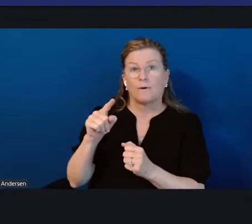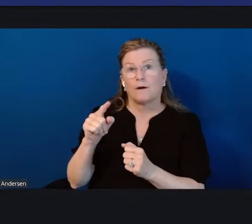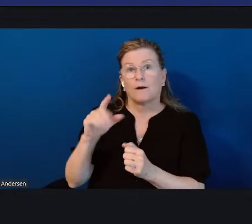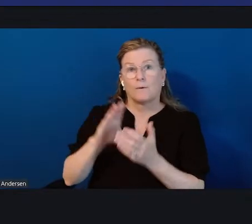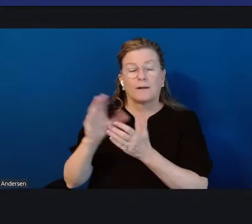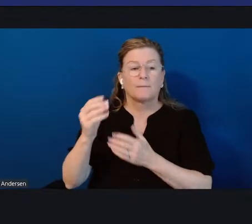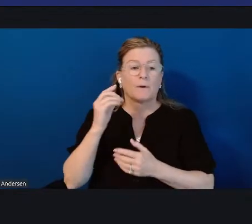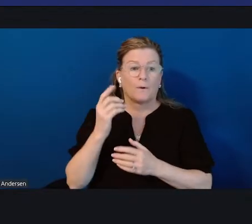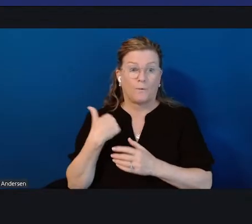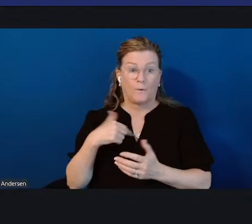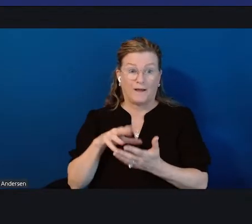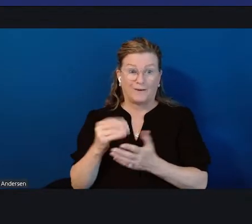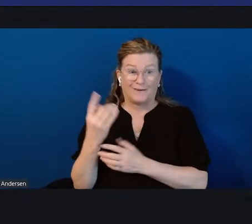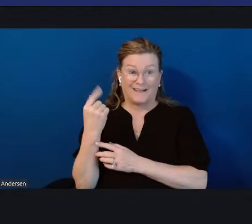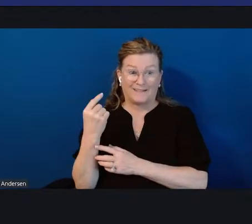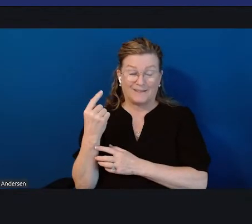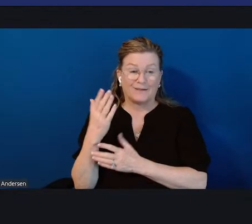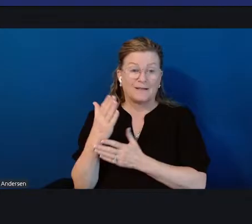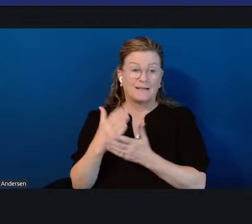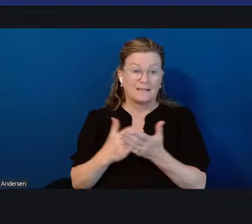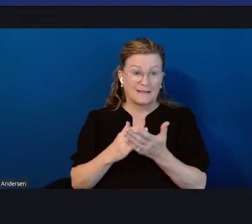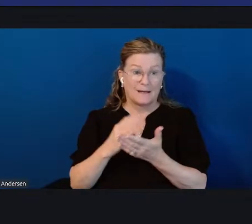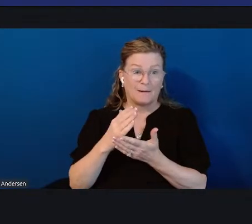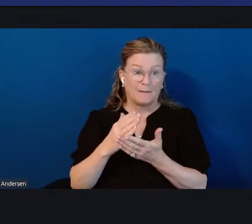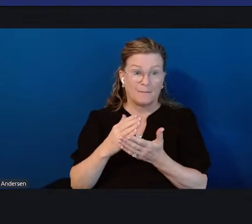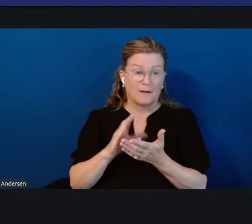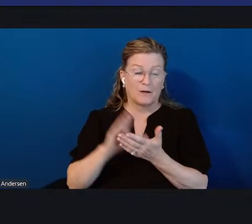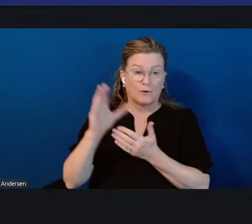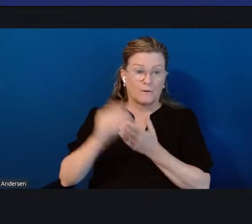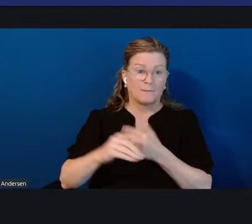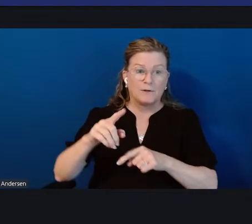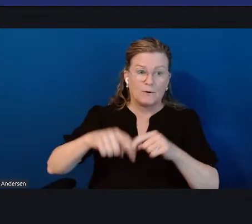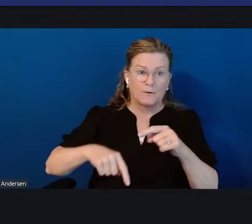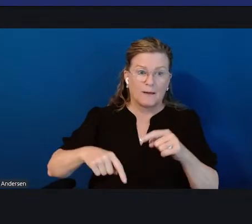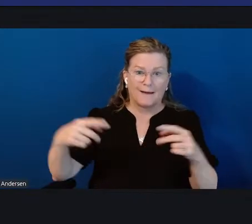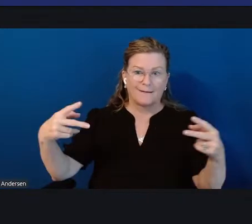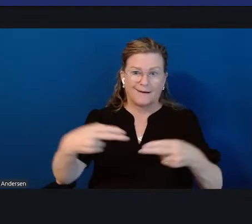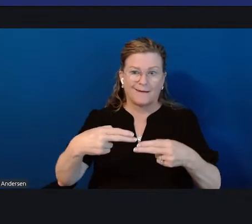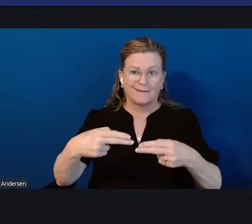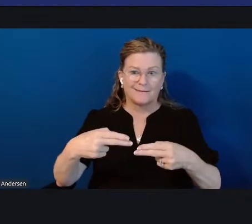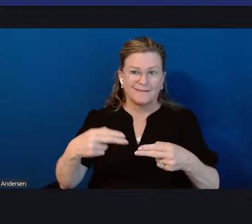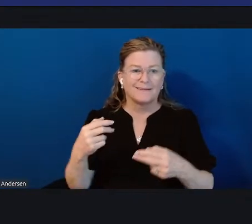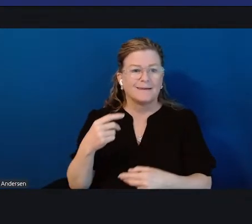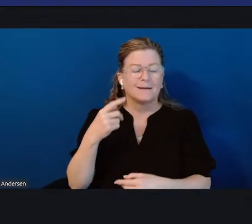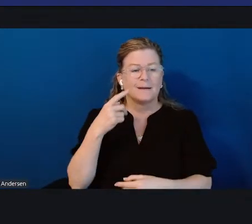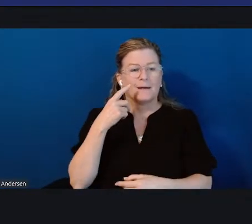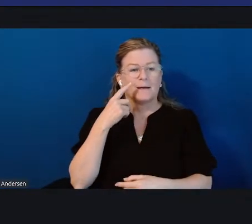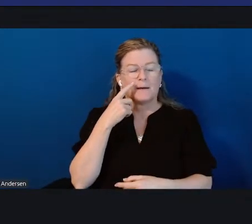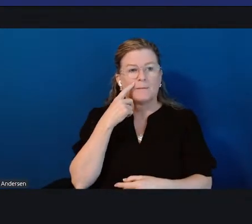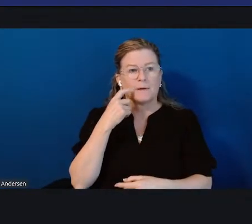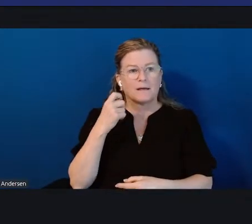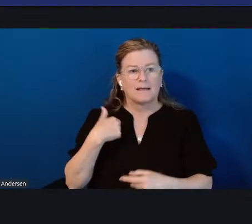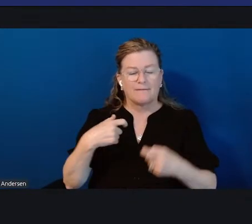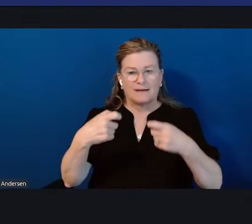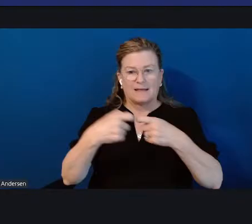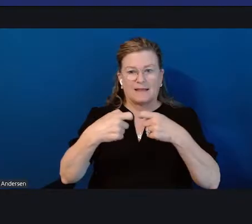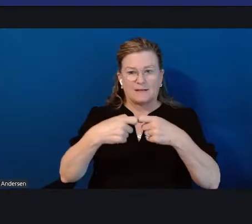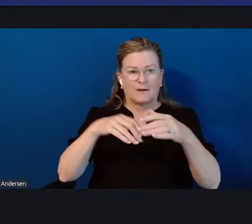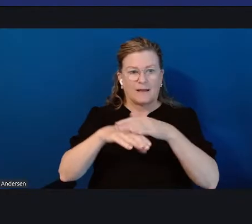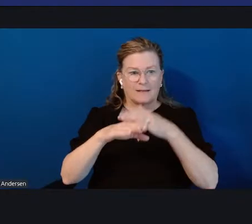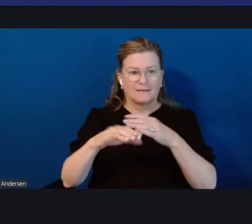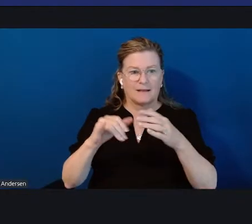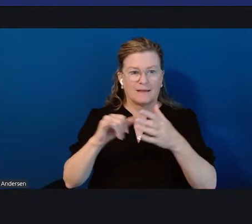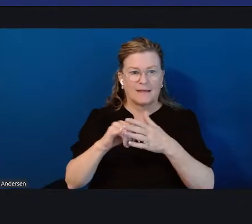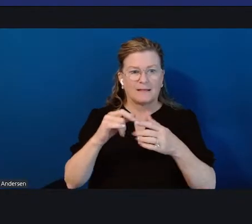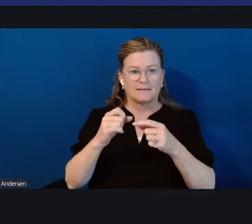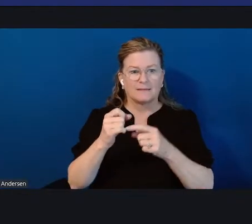year that there are some pieces of the curriculum you can't cut because you have electronic access. That is a